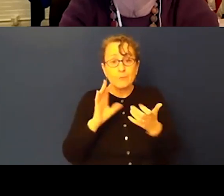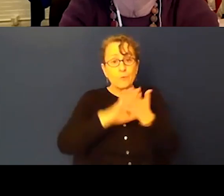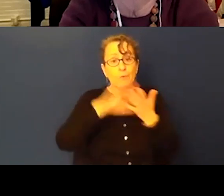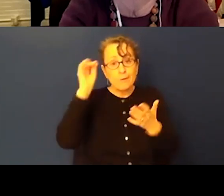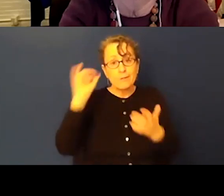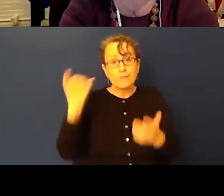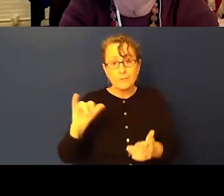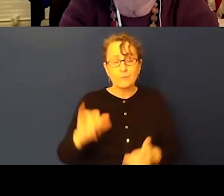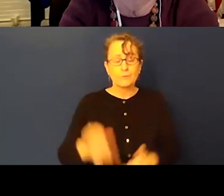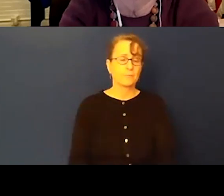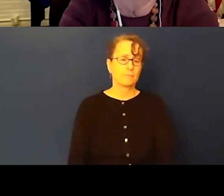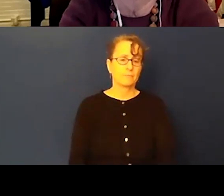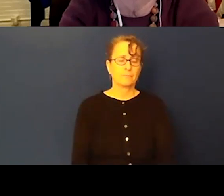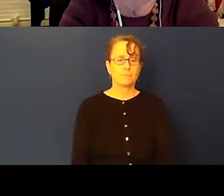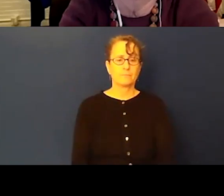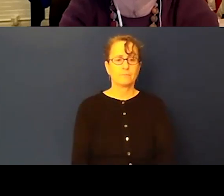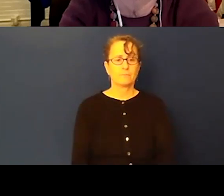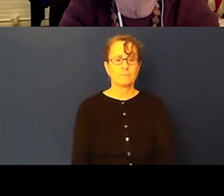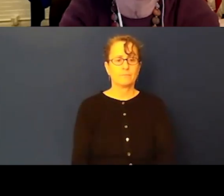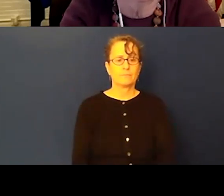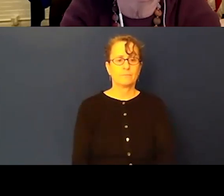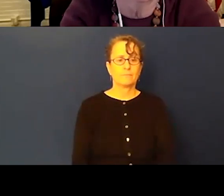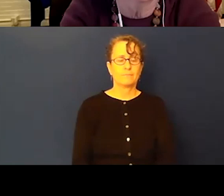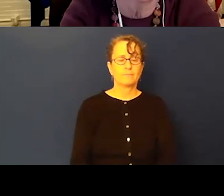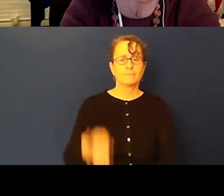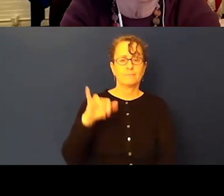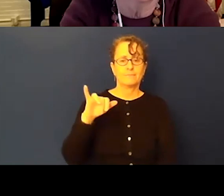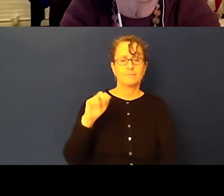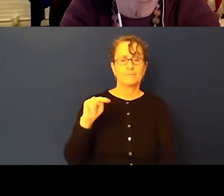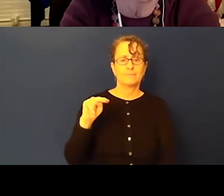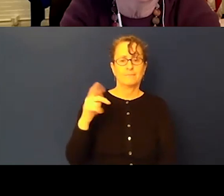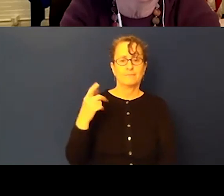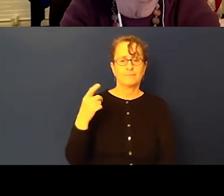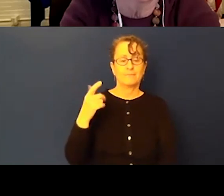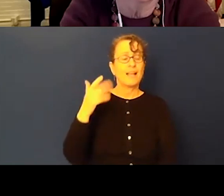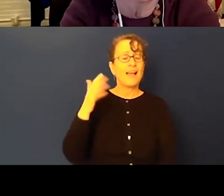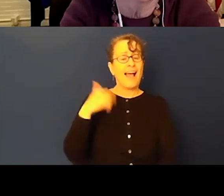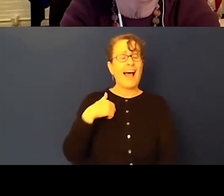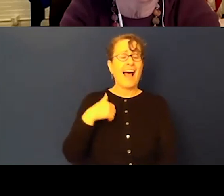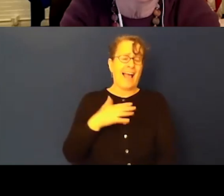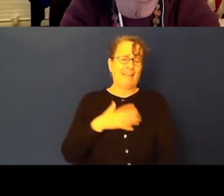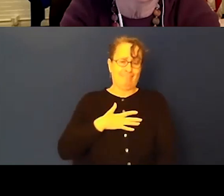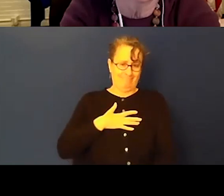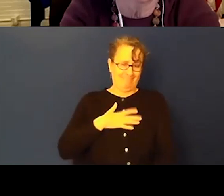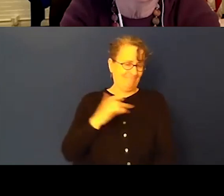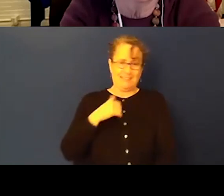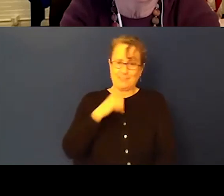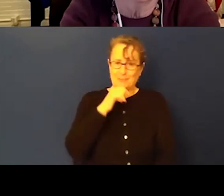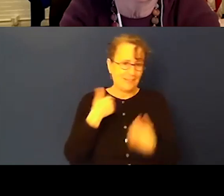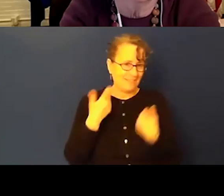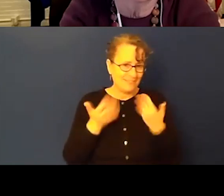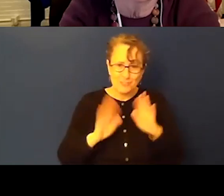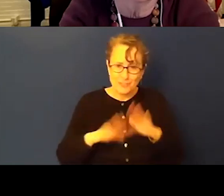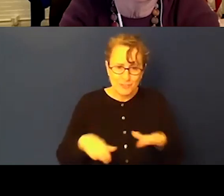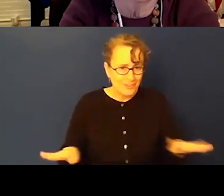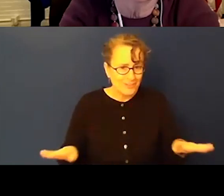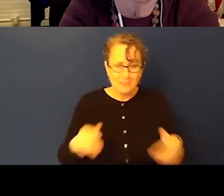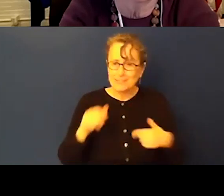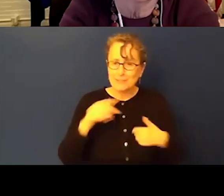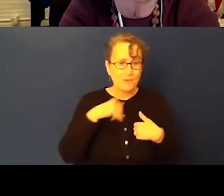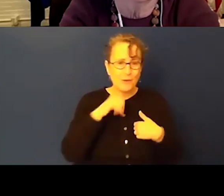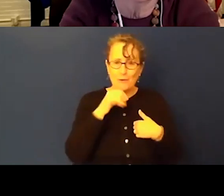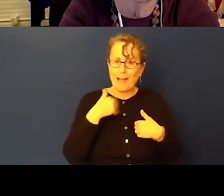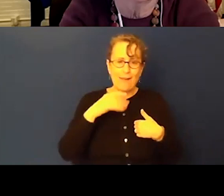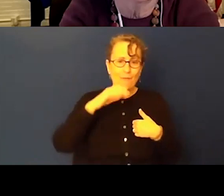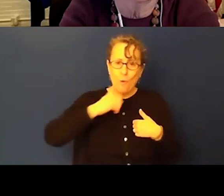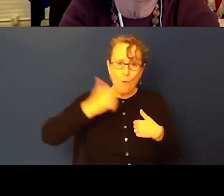First off, I definitely defer to my fellow select board members who have children or